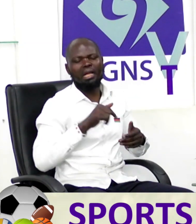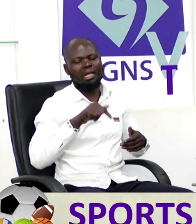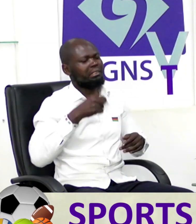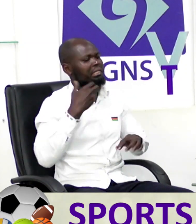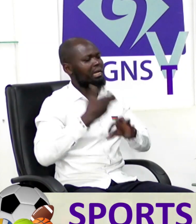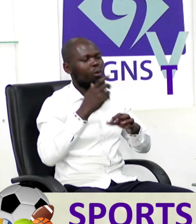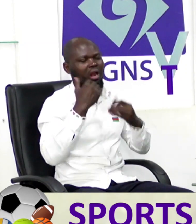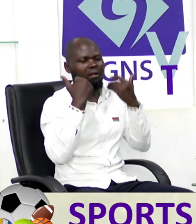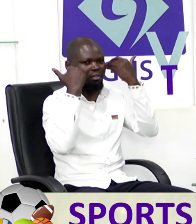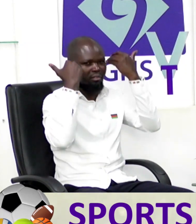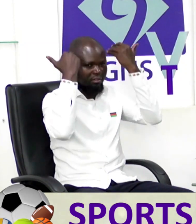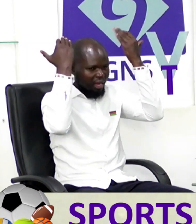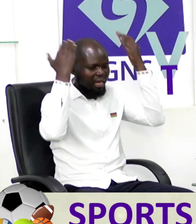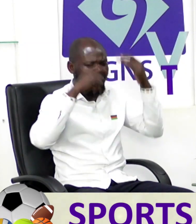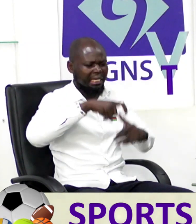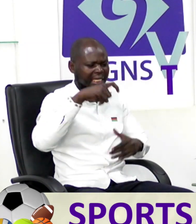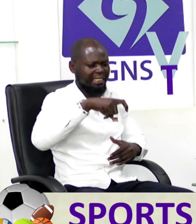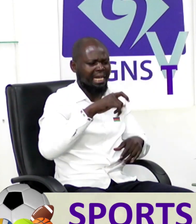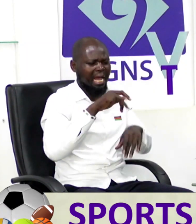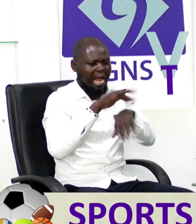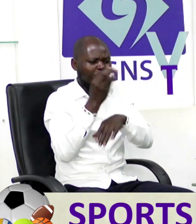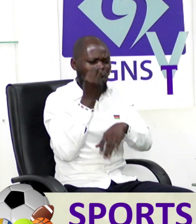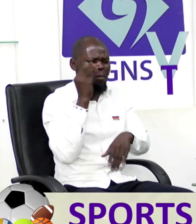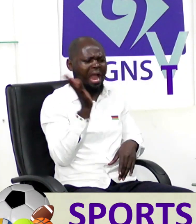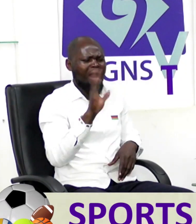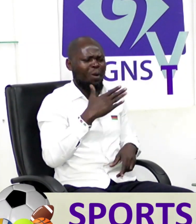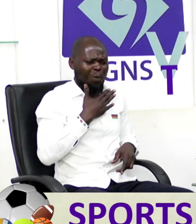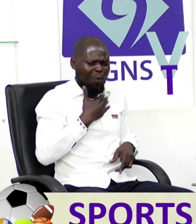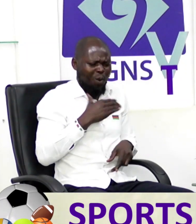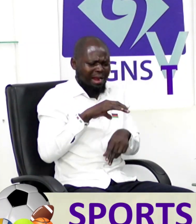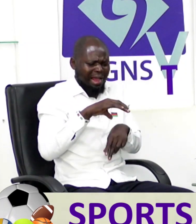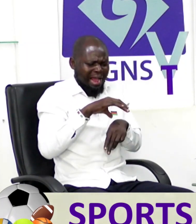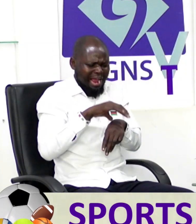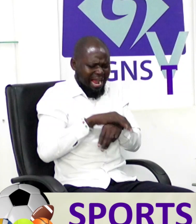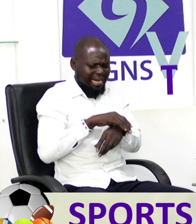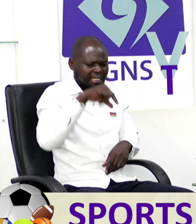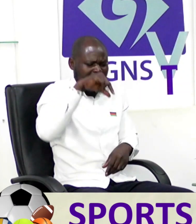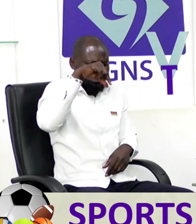I agree with you. It was really a hard match and it was very stressful.